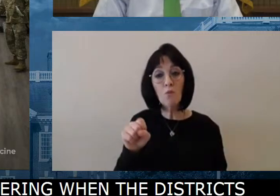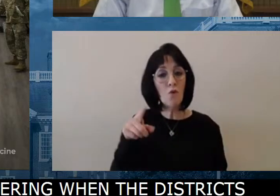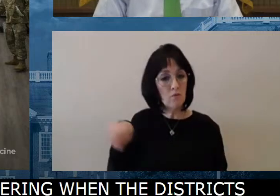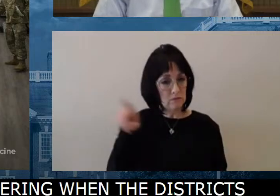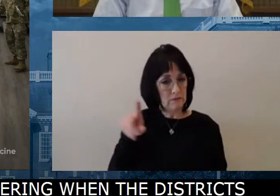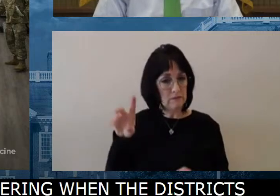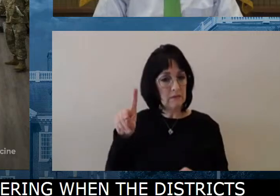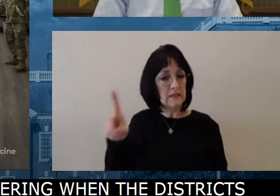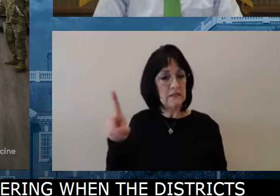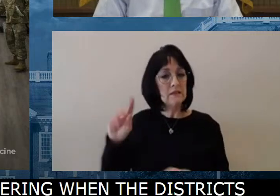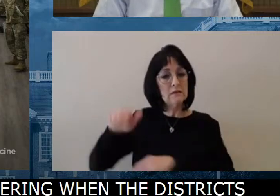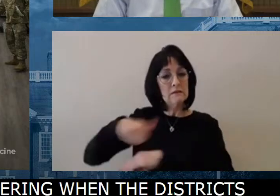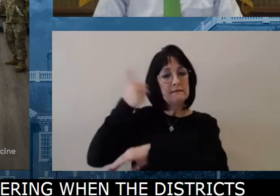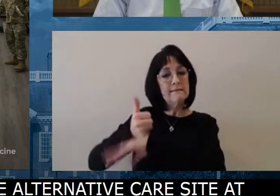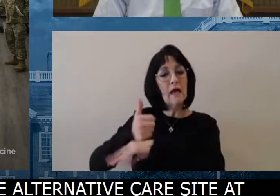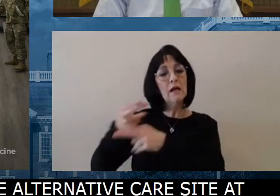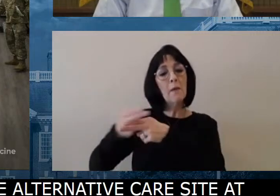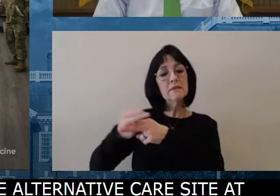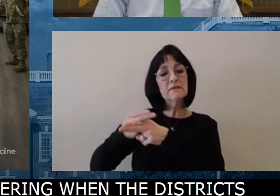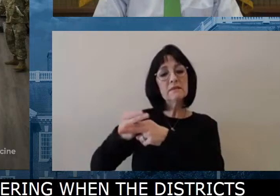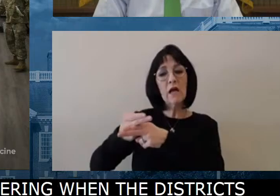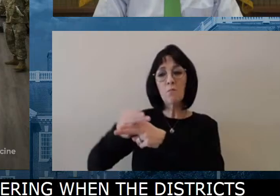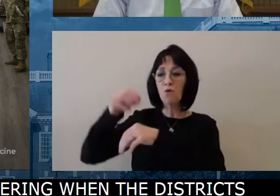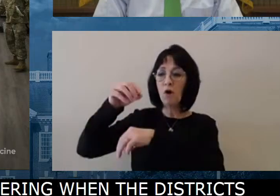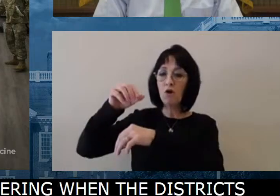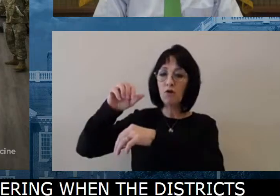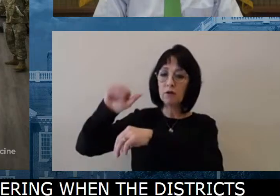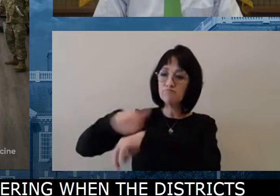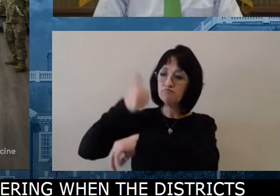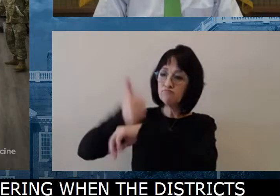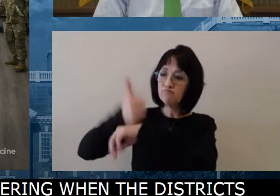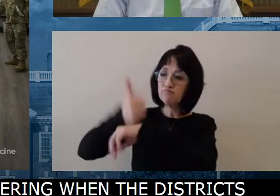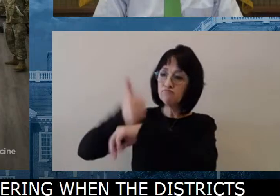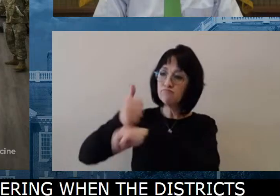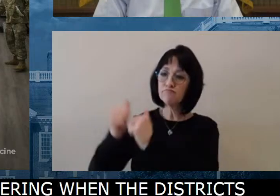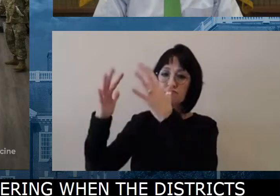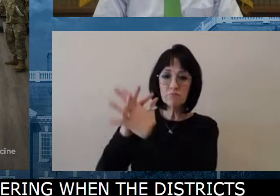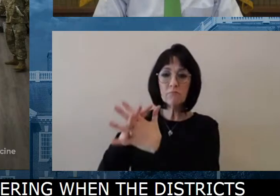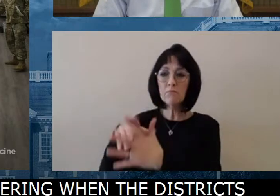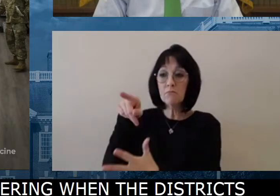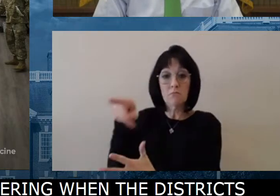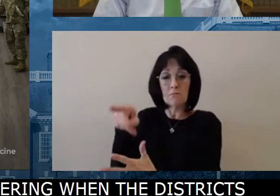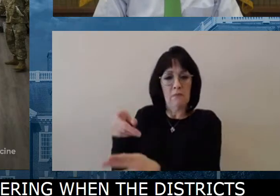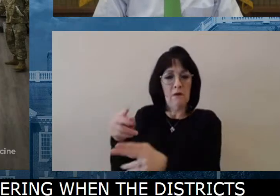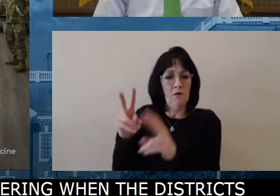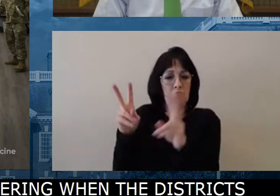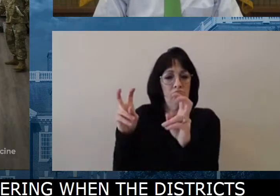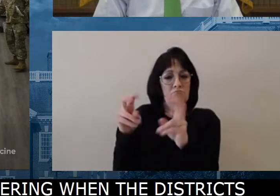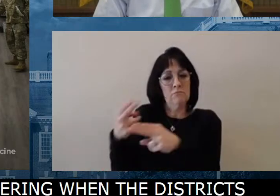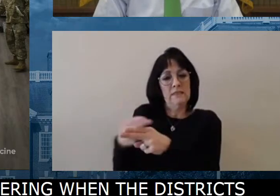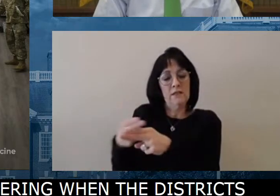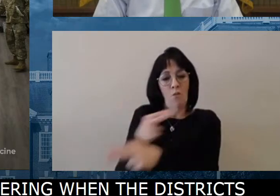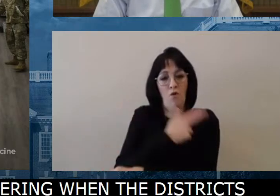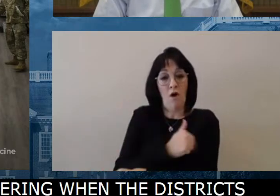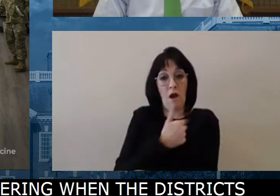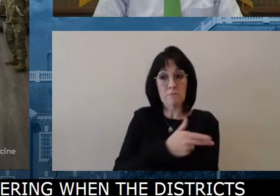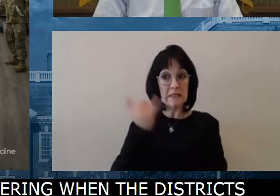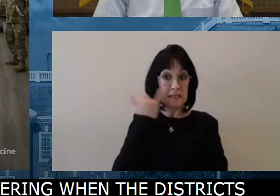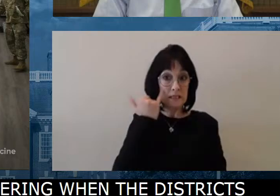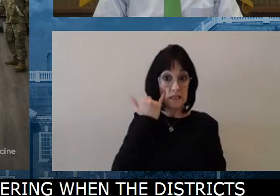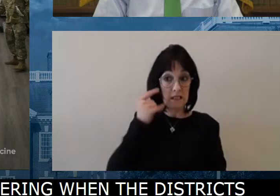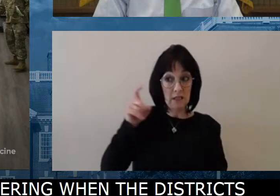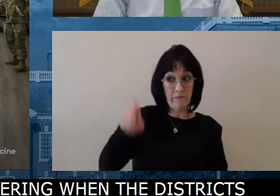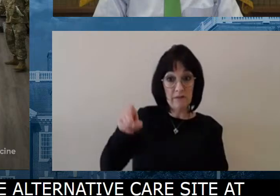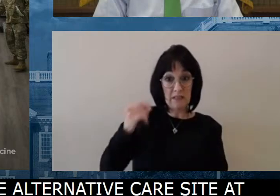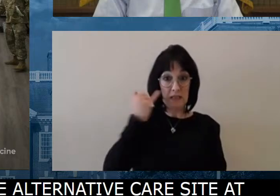lot through that process, but we were ready, thankfully. And then lastly, importantly,